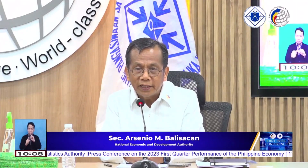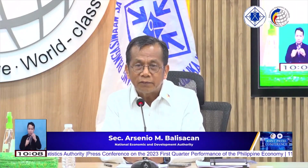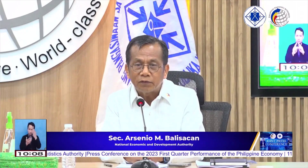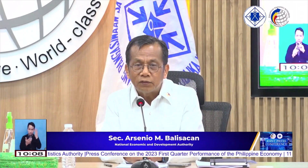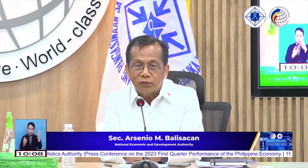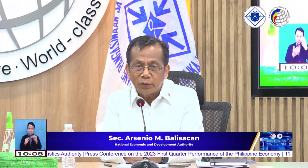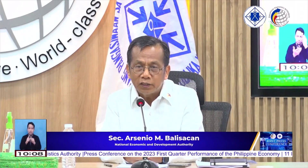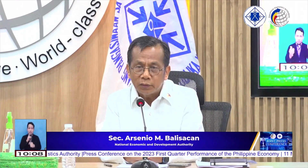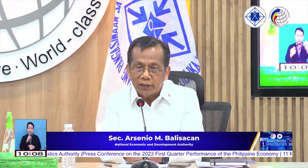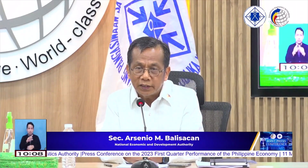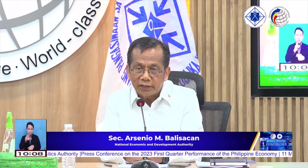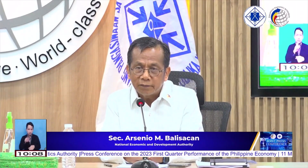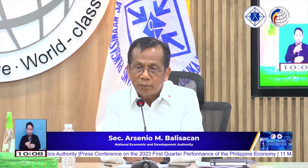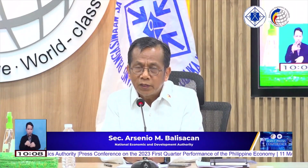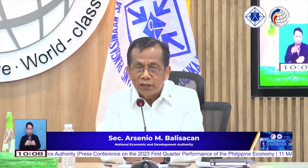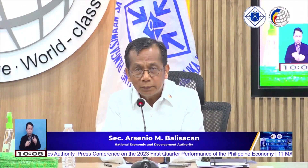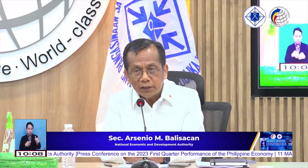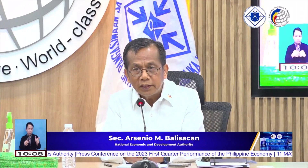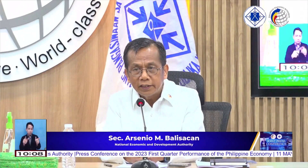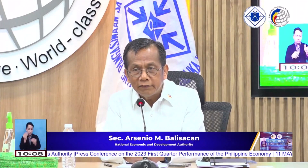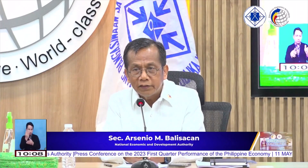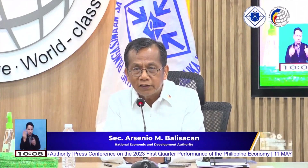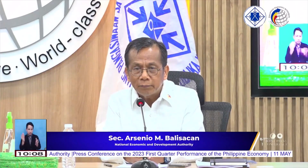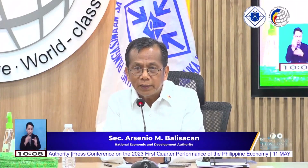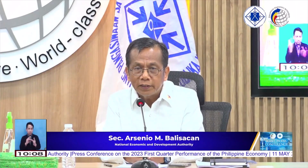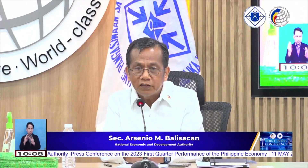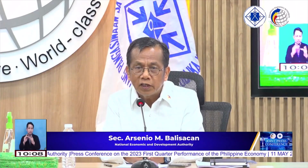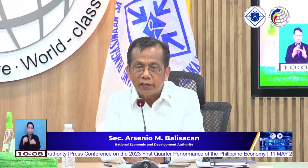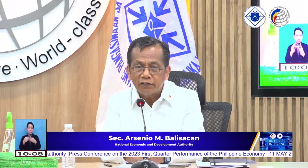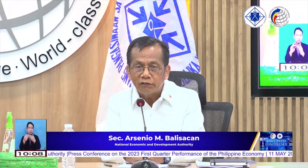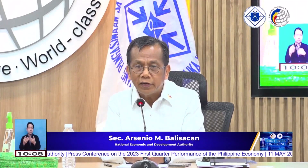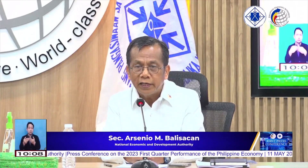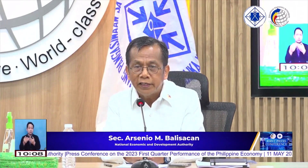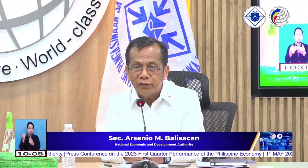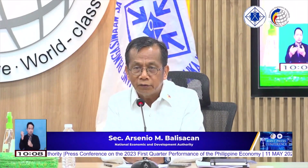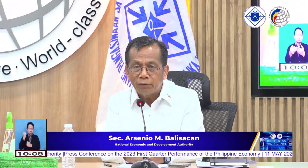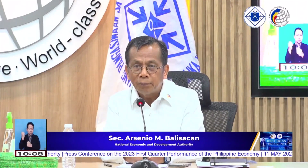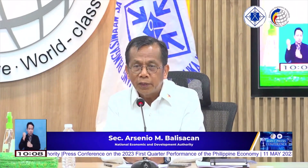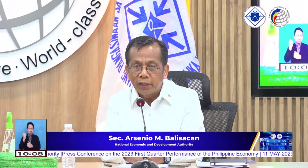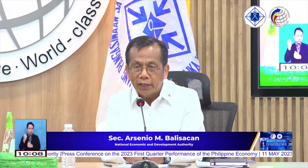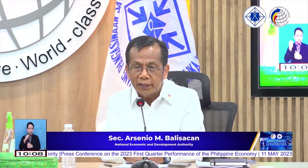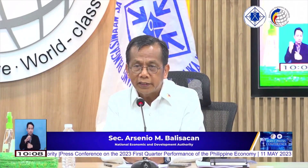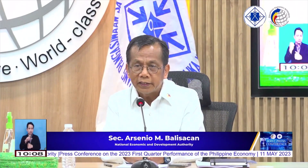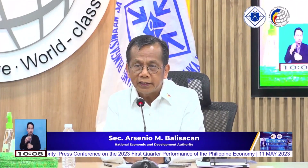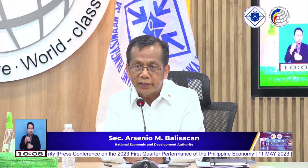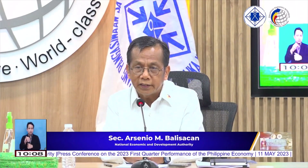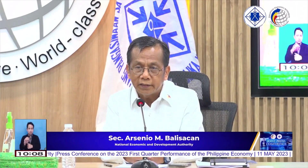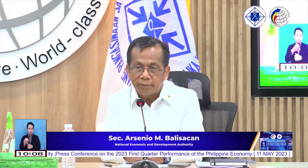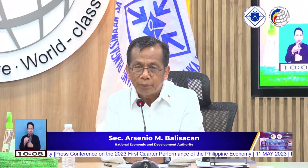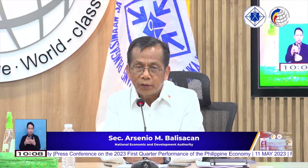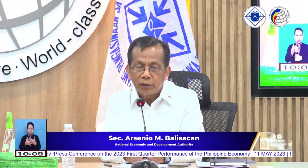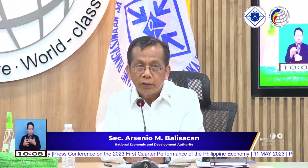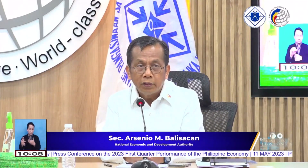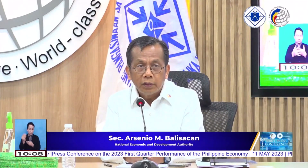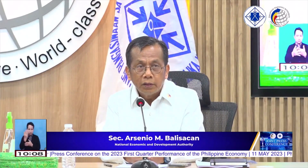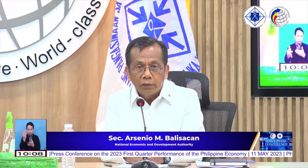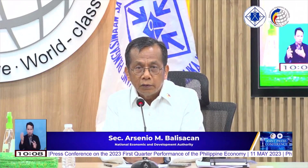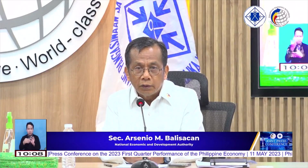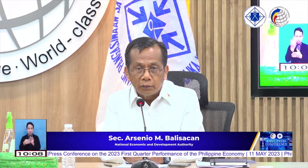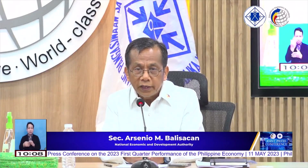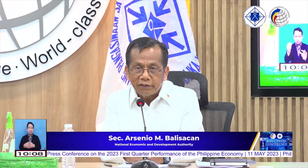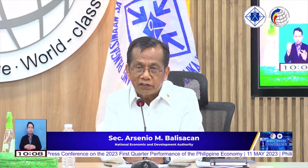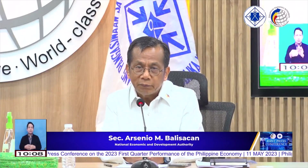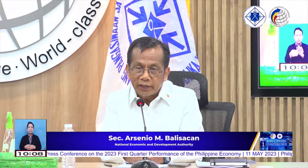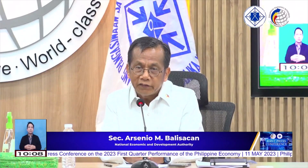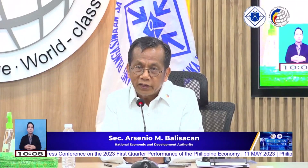to 2023, especially given the expected challenge of El Nino later in the year. We